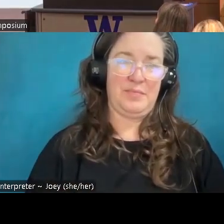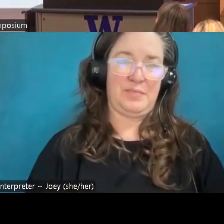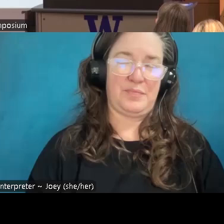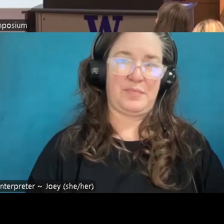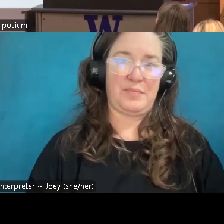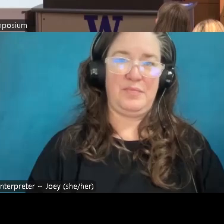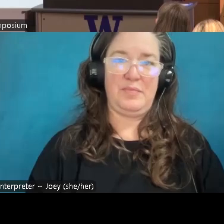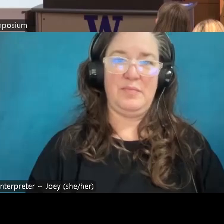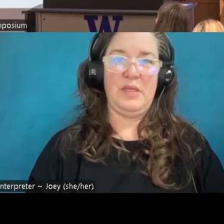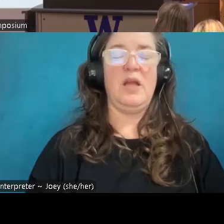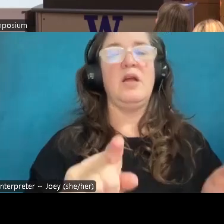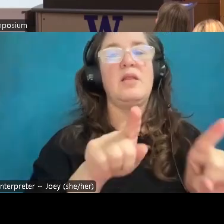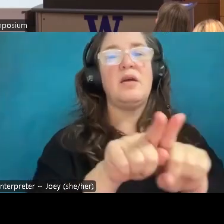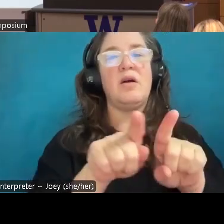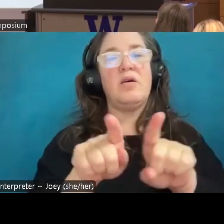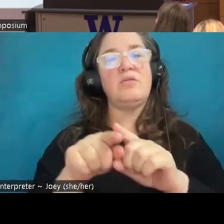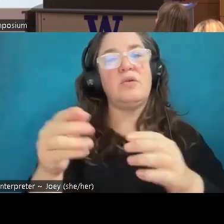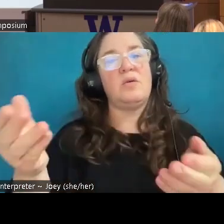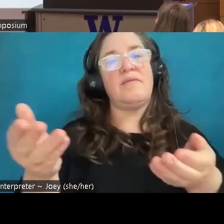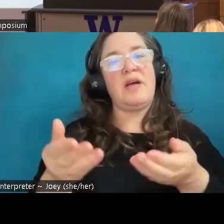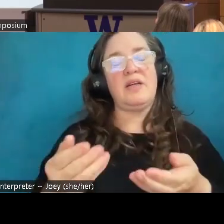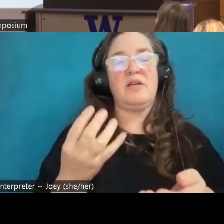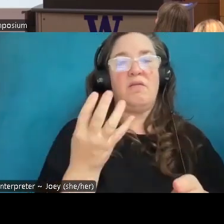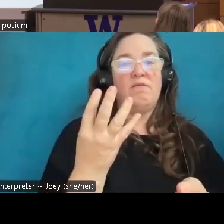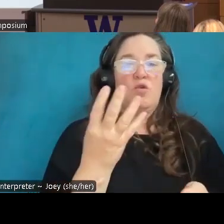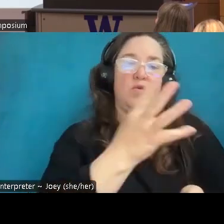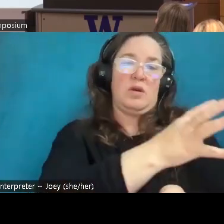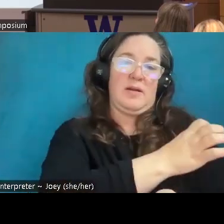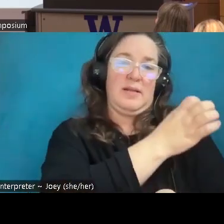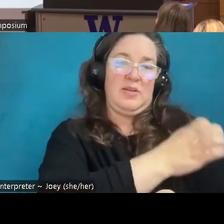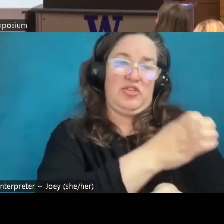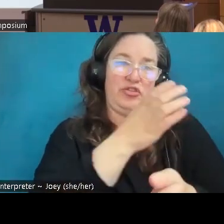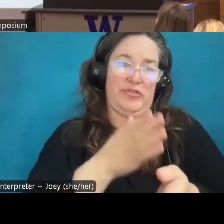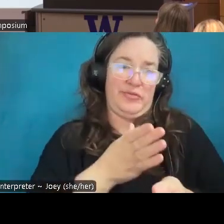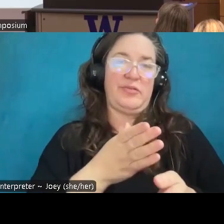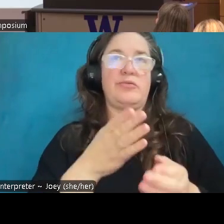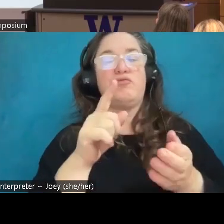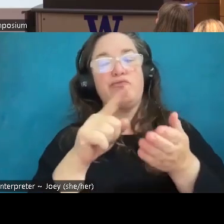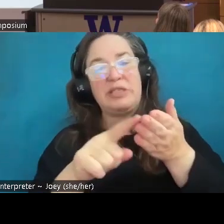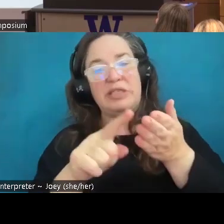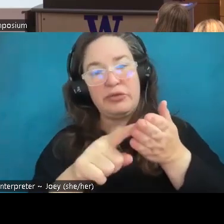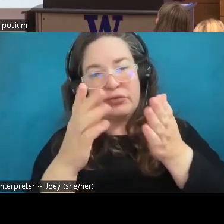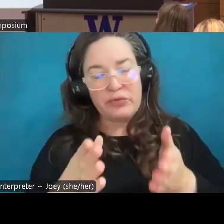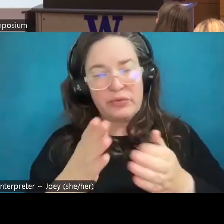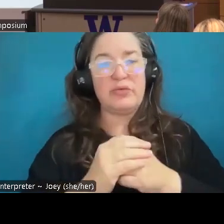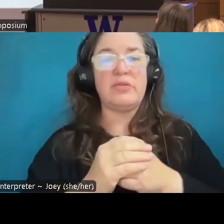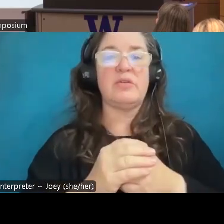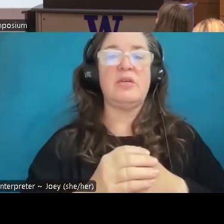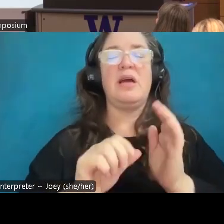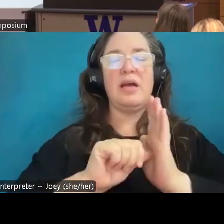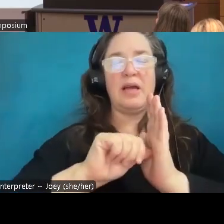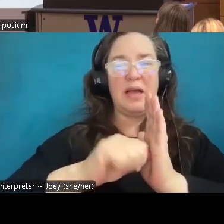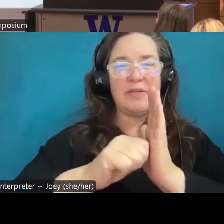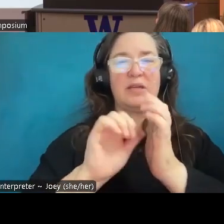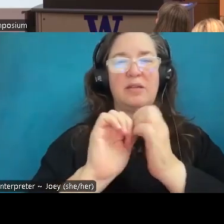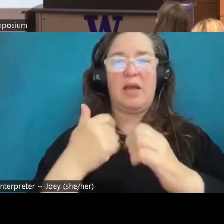They also invited 4 clinicians and researchers who highlighted the way that we can structure these